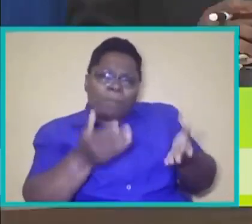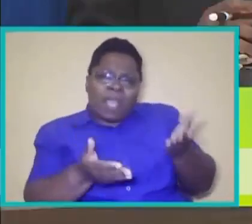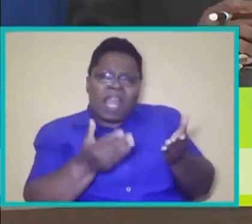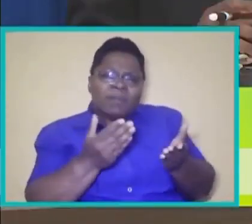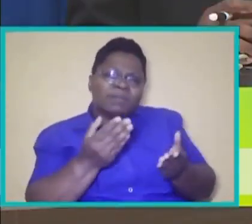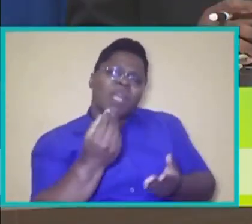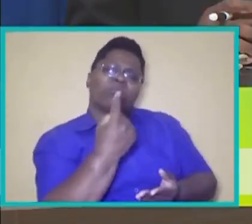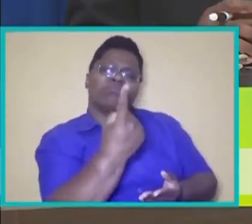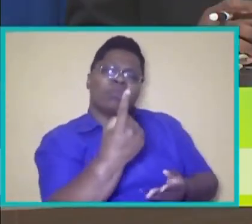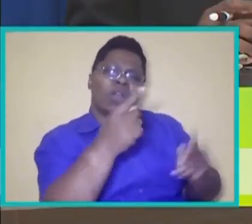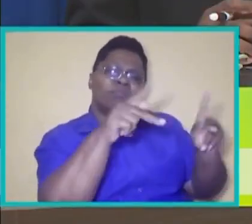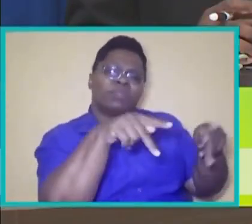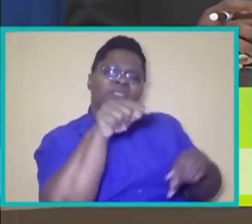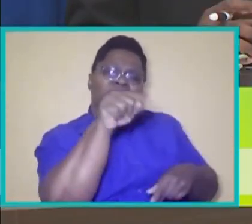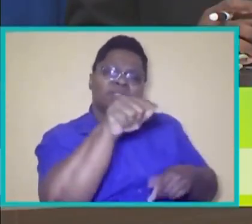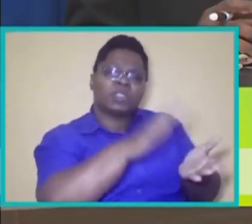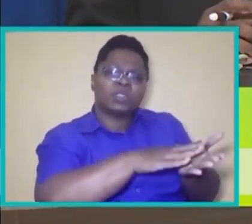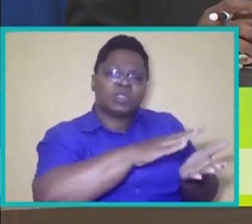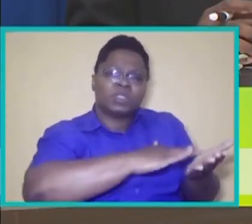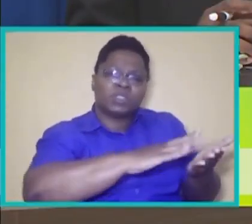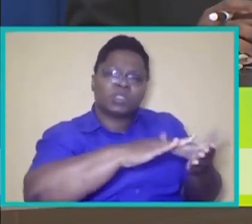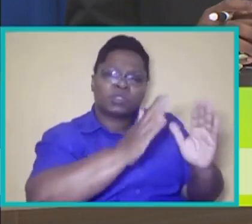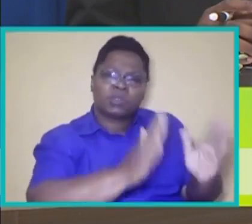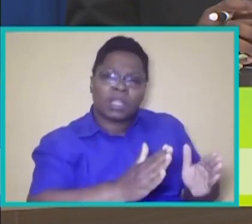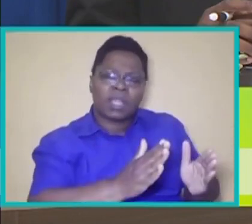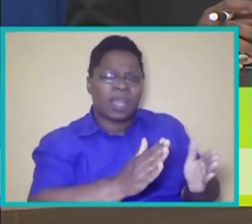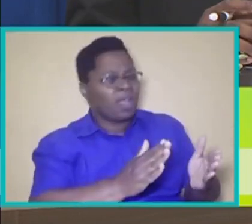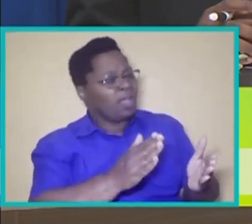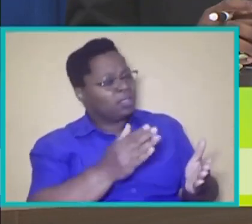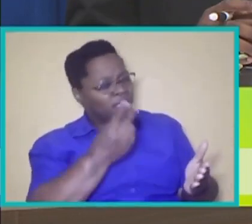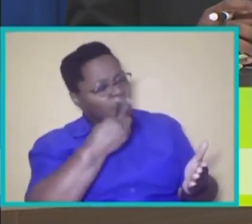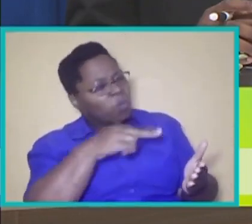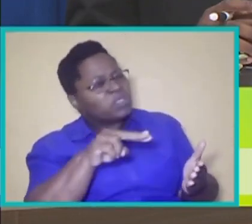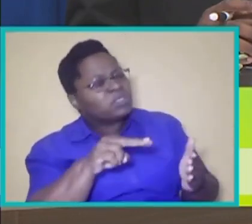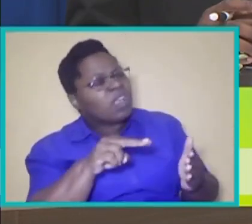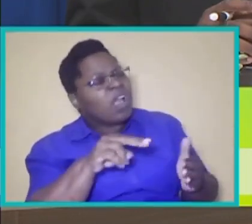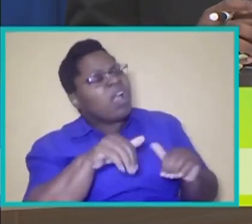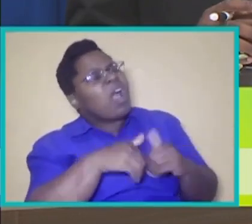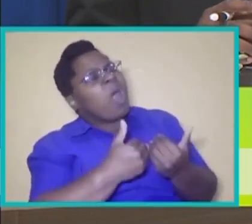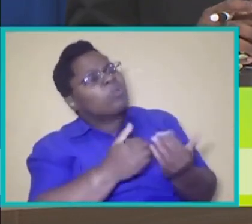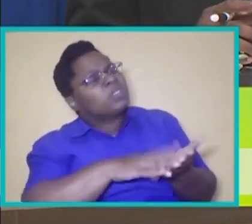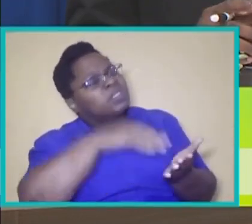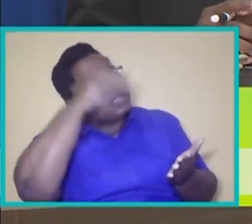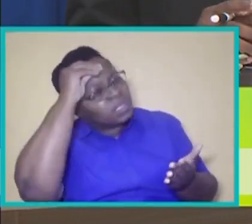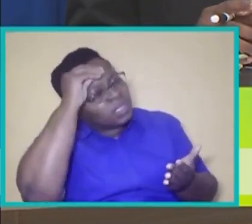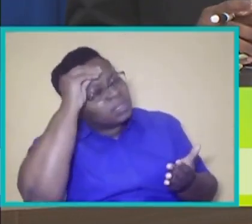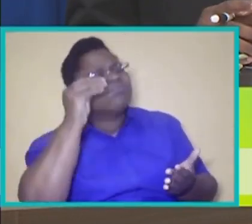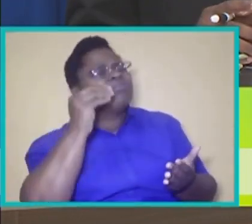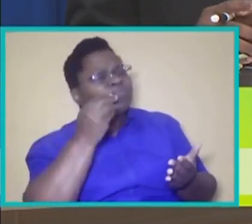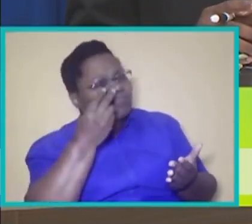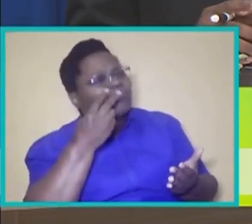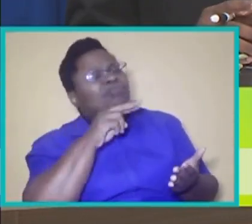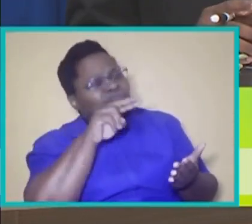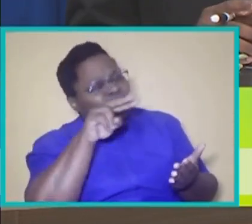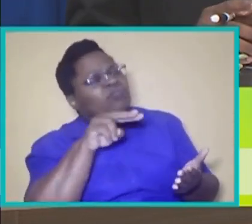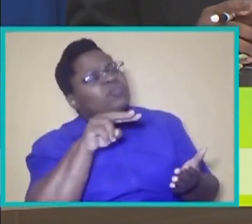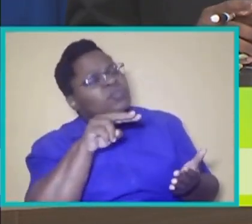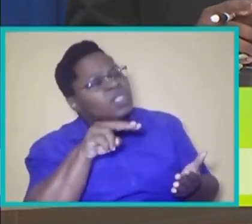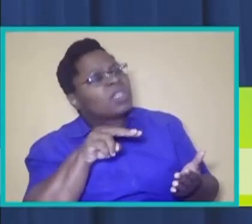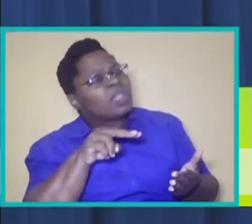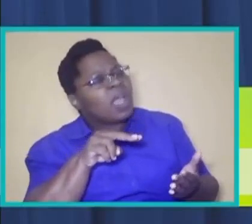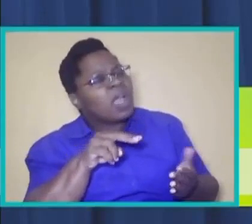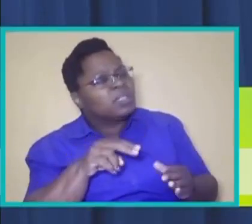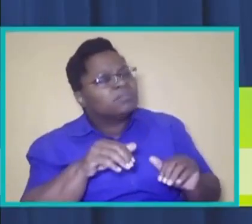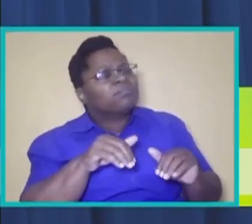aptitude, their abilities, their skills, their learning styles. If that is done, and it should really be part of the